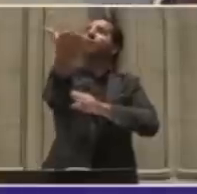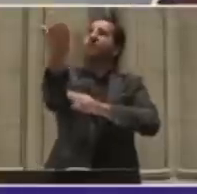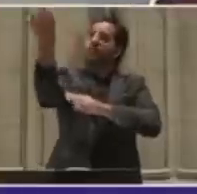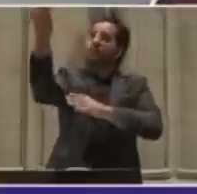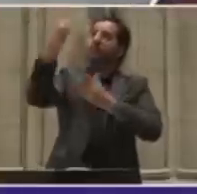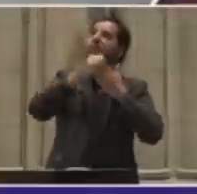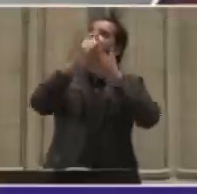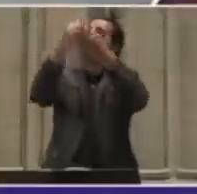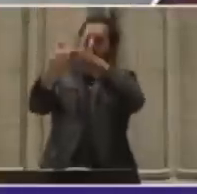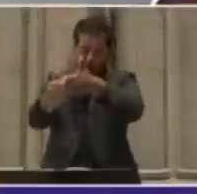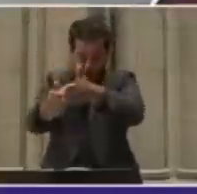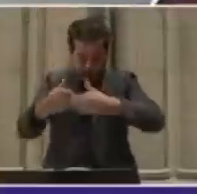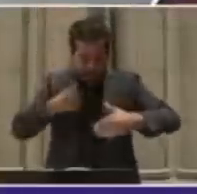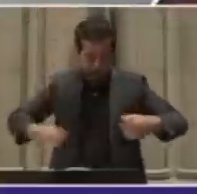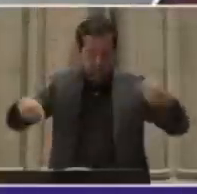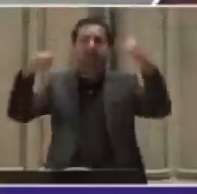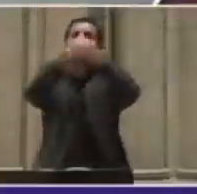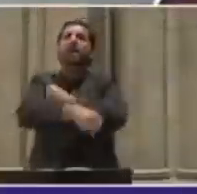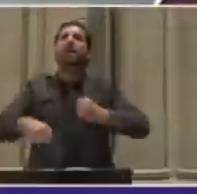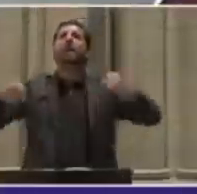and I'm fighting for